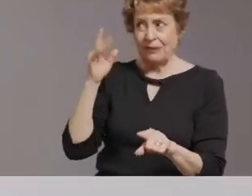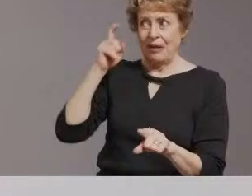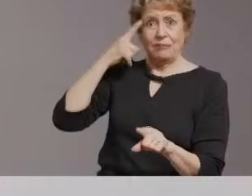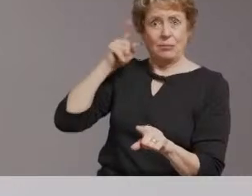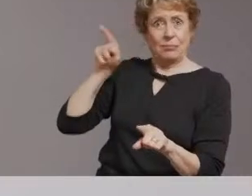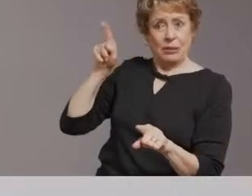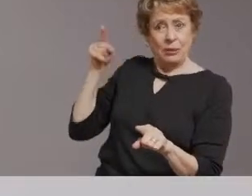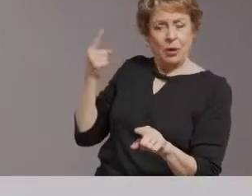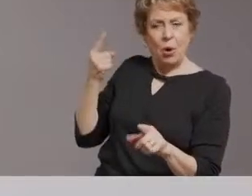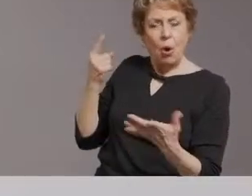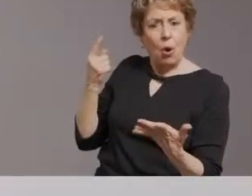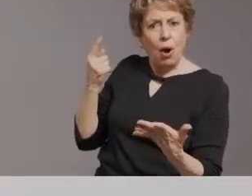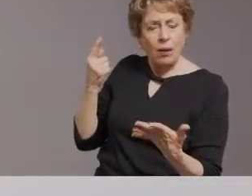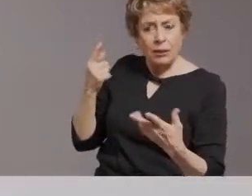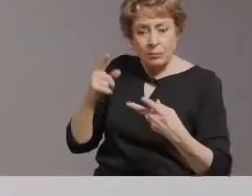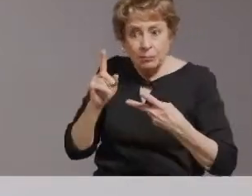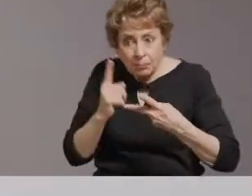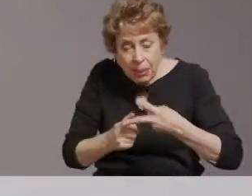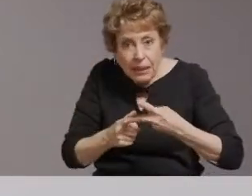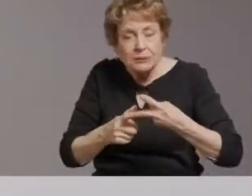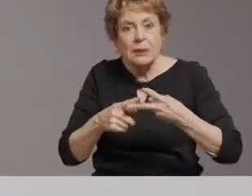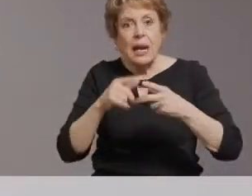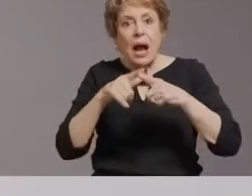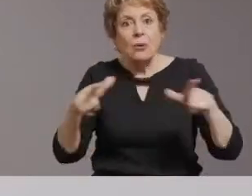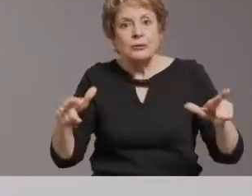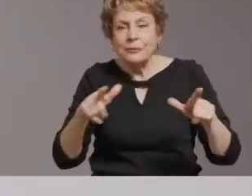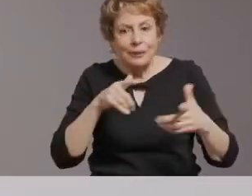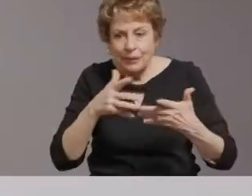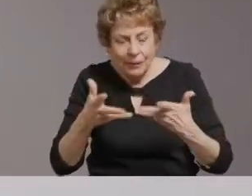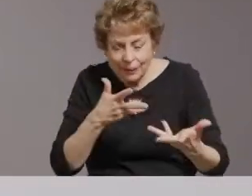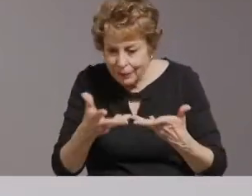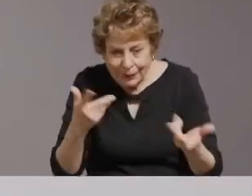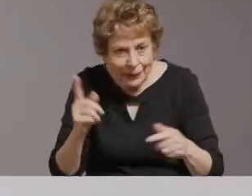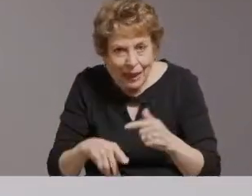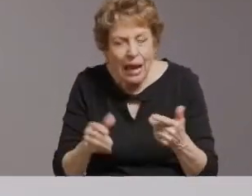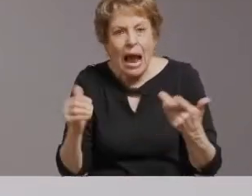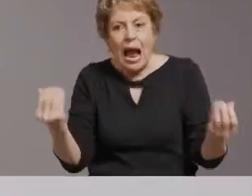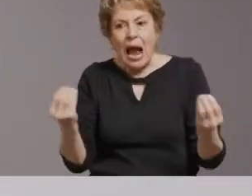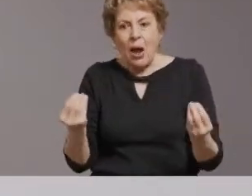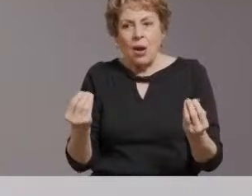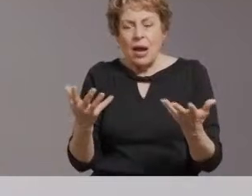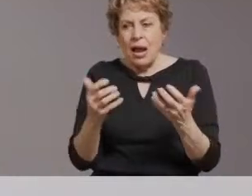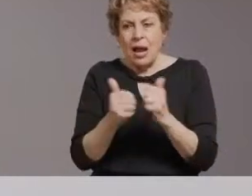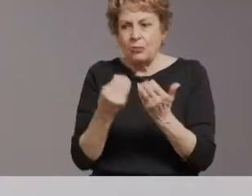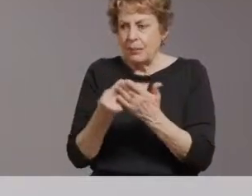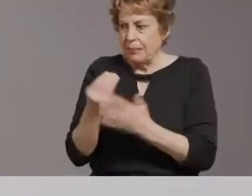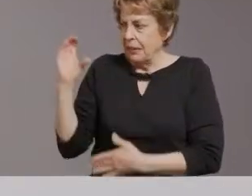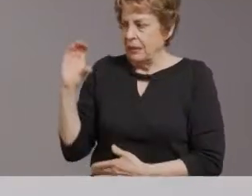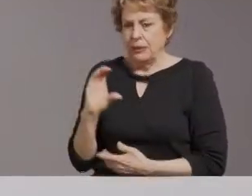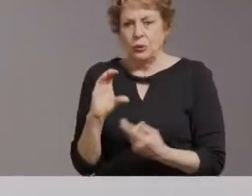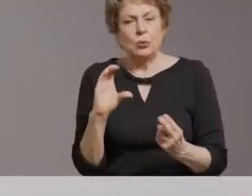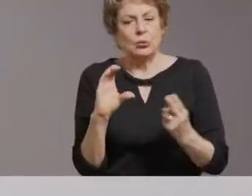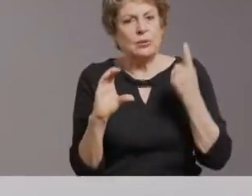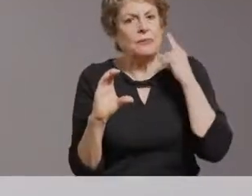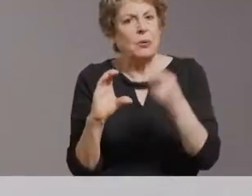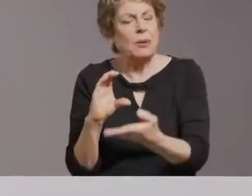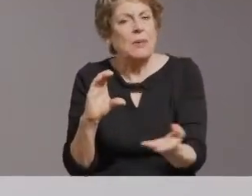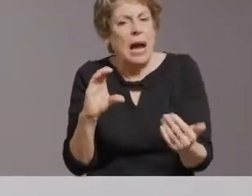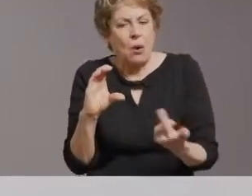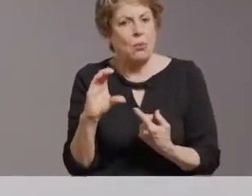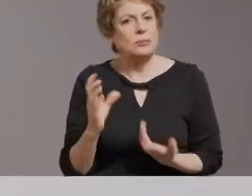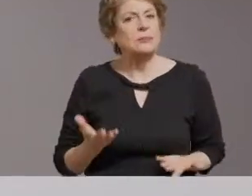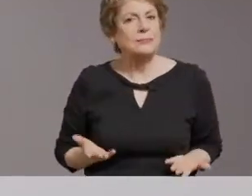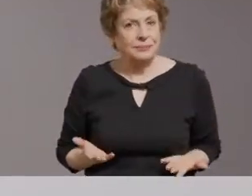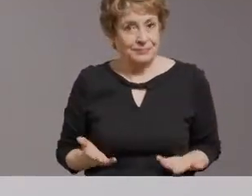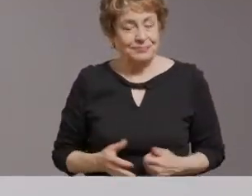language barrier, and how will that money be used in that community? So that the other strategy will be working